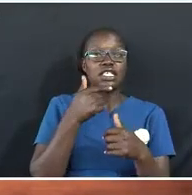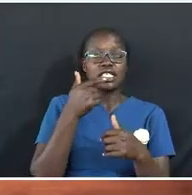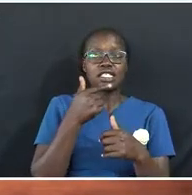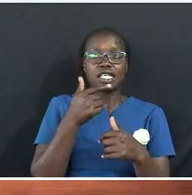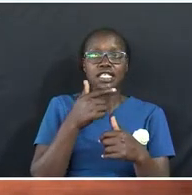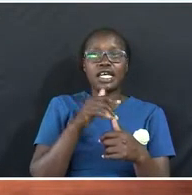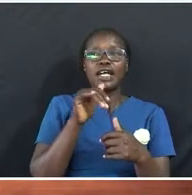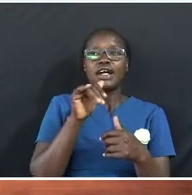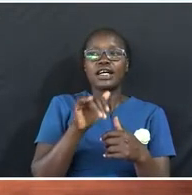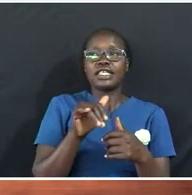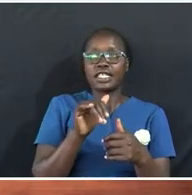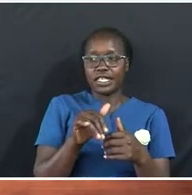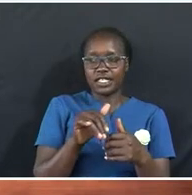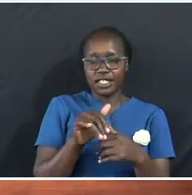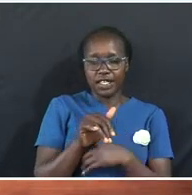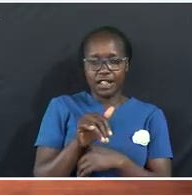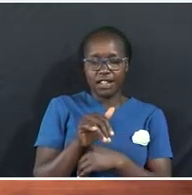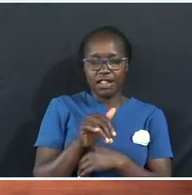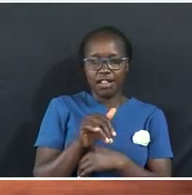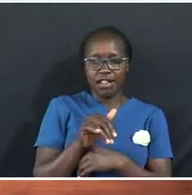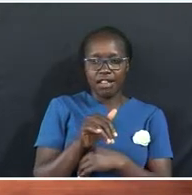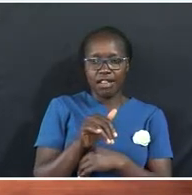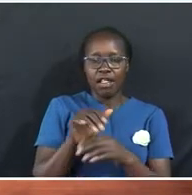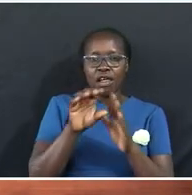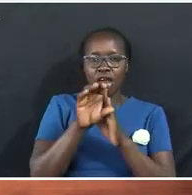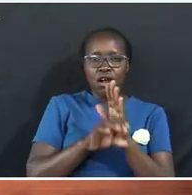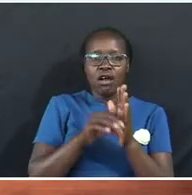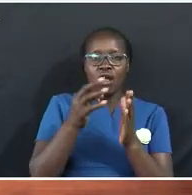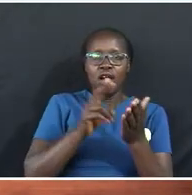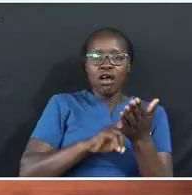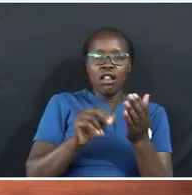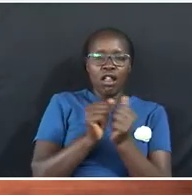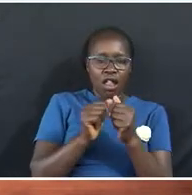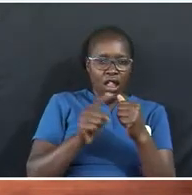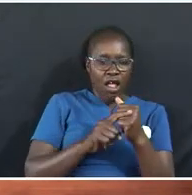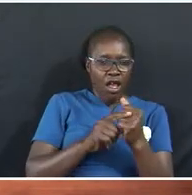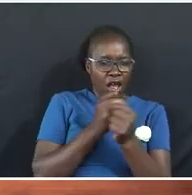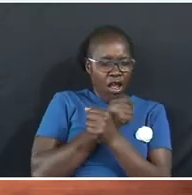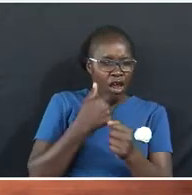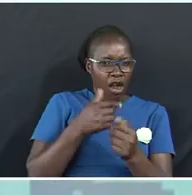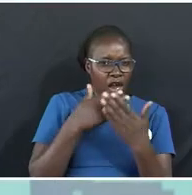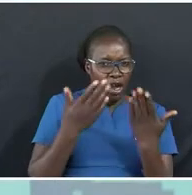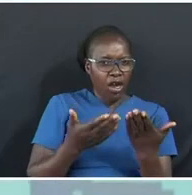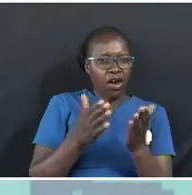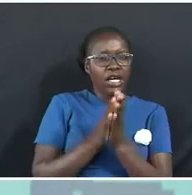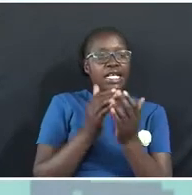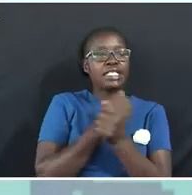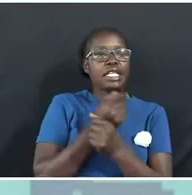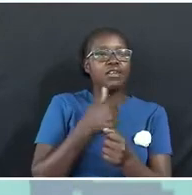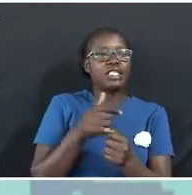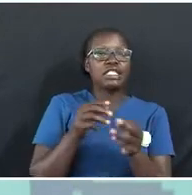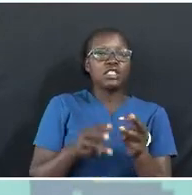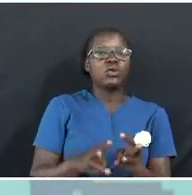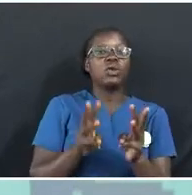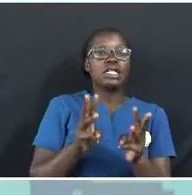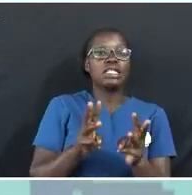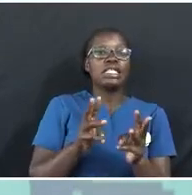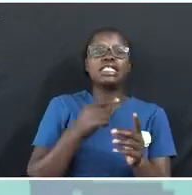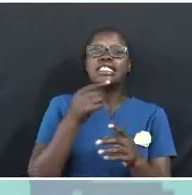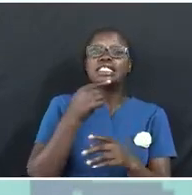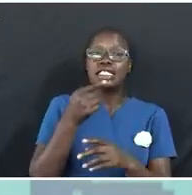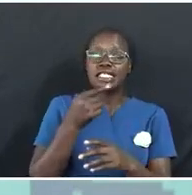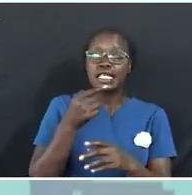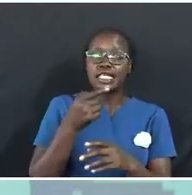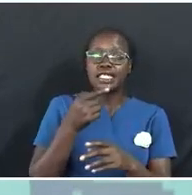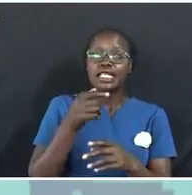John chapter 3, verse 16. How has he loved us? He has loved us in the way it is mentioned